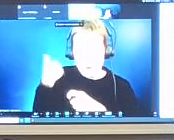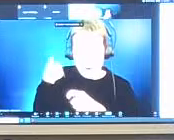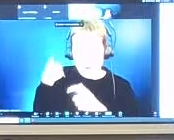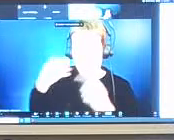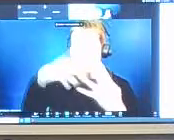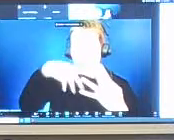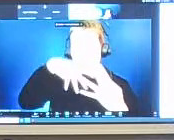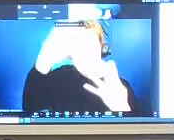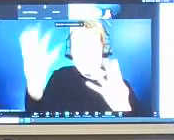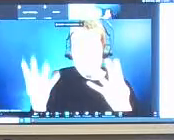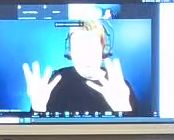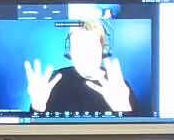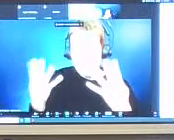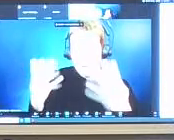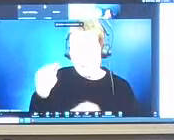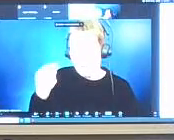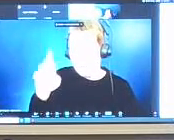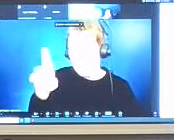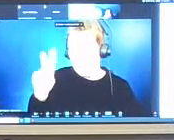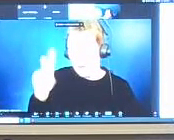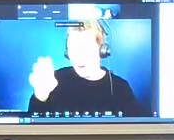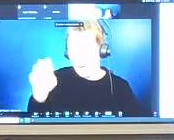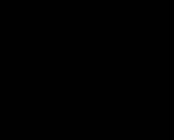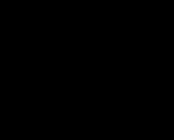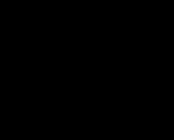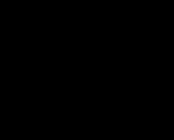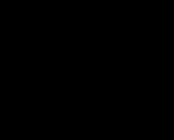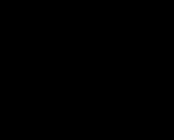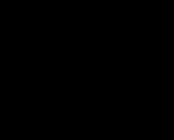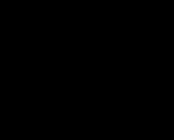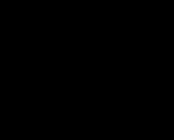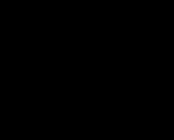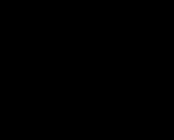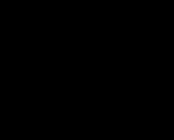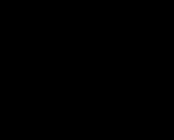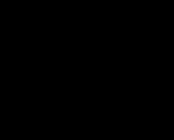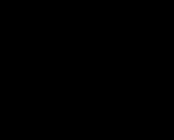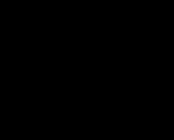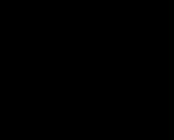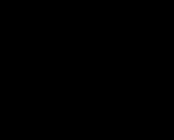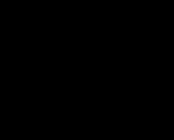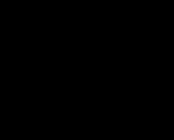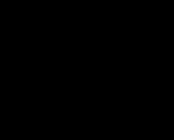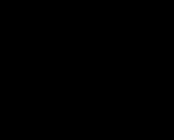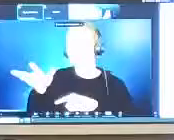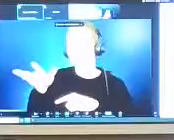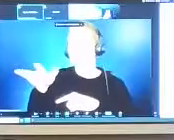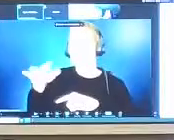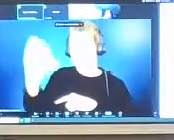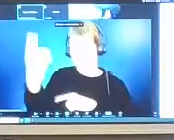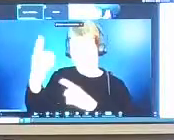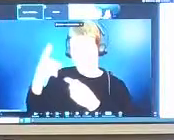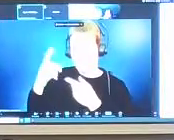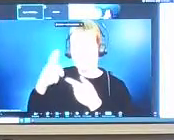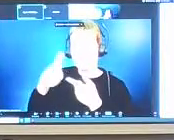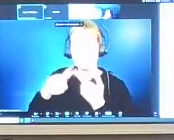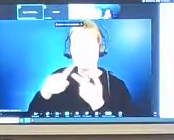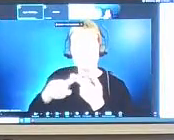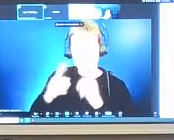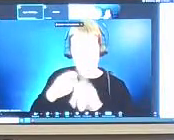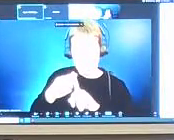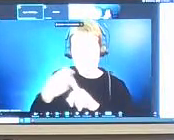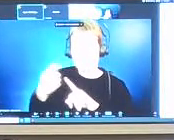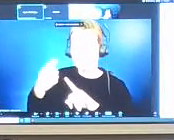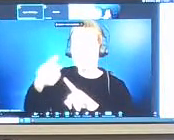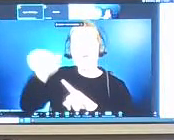open is when this happened, just to give you a time. Please, yeah. I had a visitor from out of town who was asked to leave because she had a